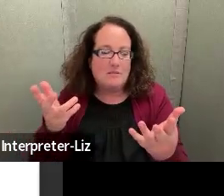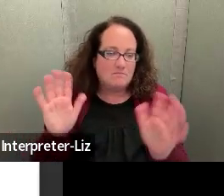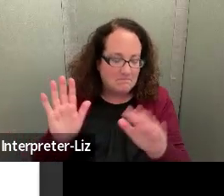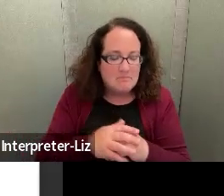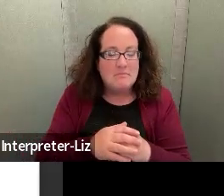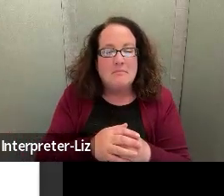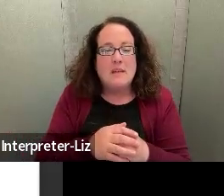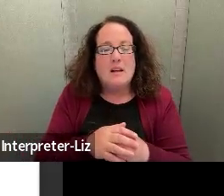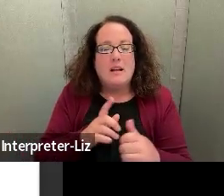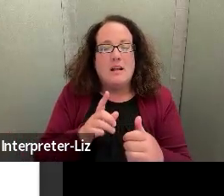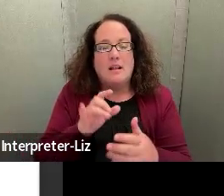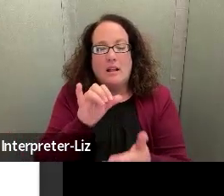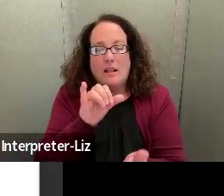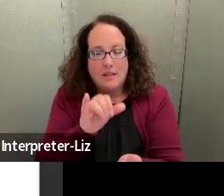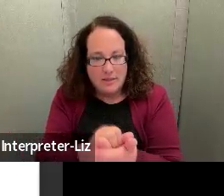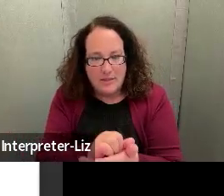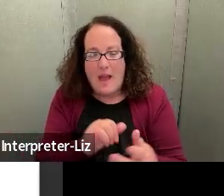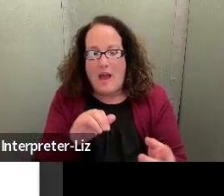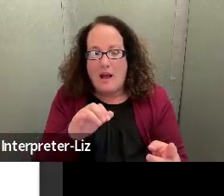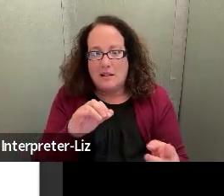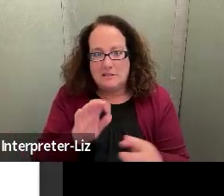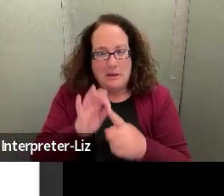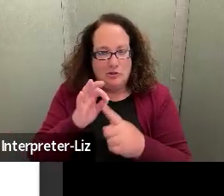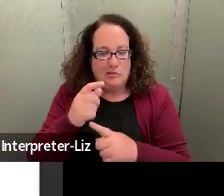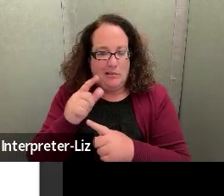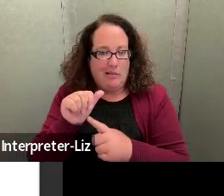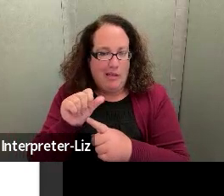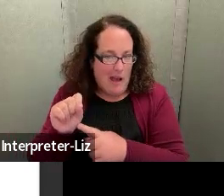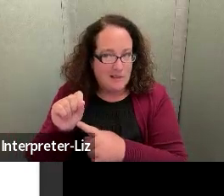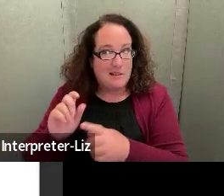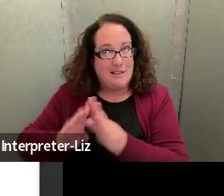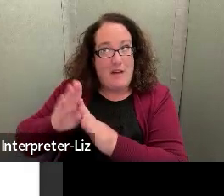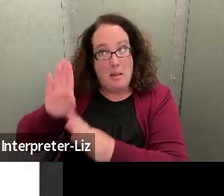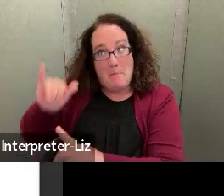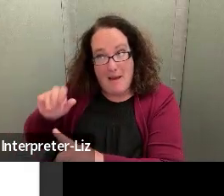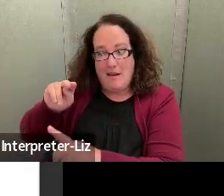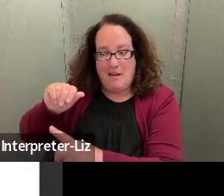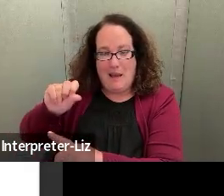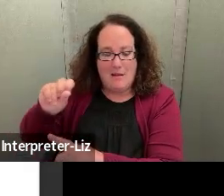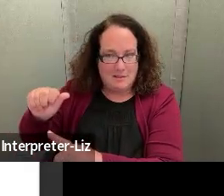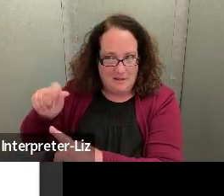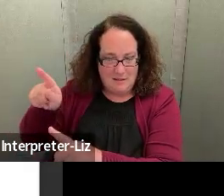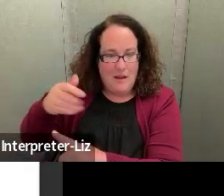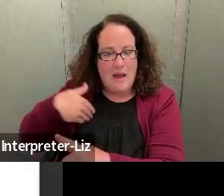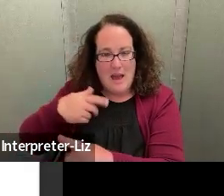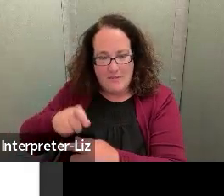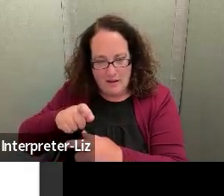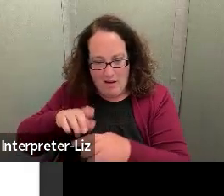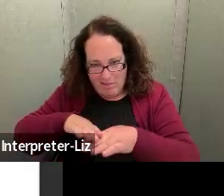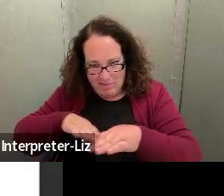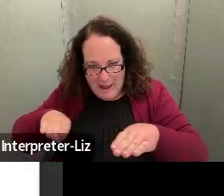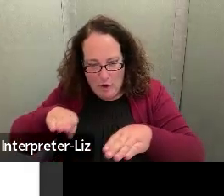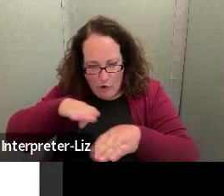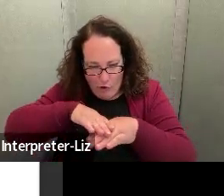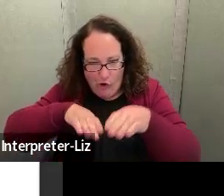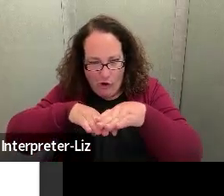it. And that's dichroic glass, which is a glass developed by NASA, and it has an inorganic layer on the back.